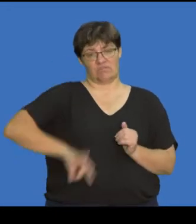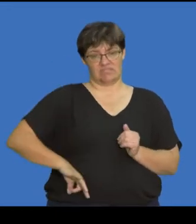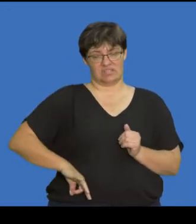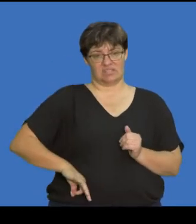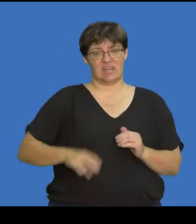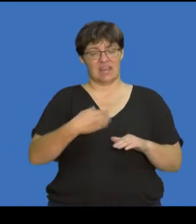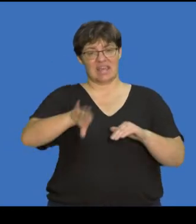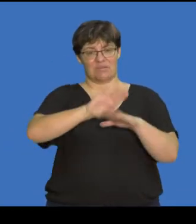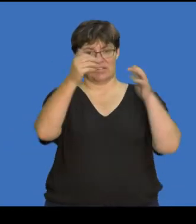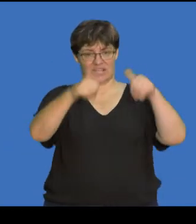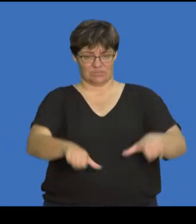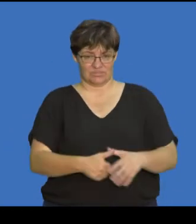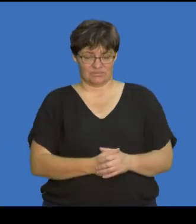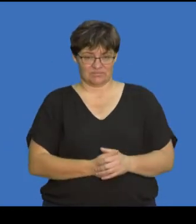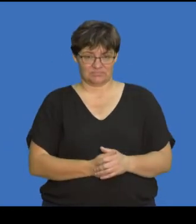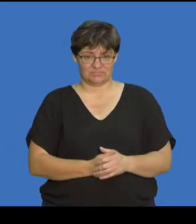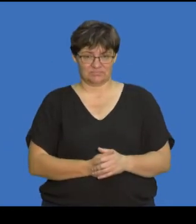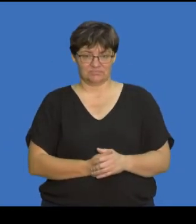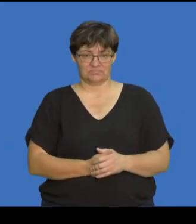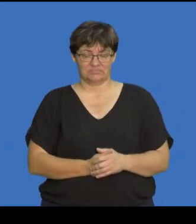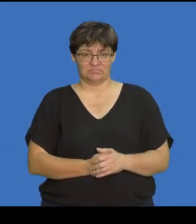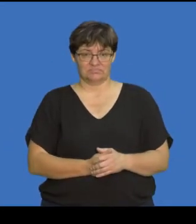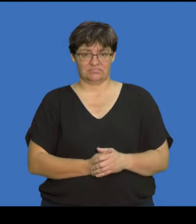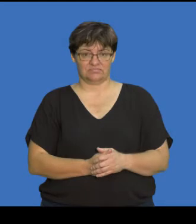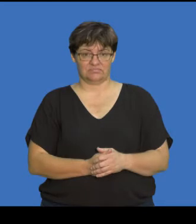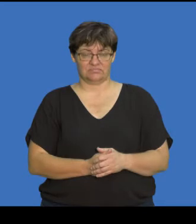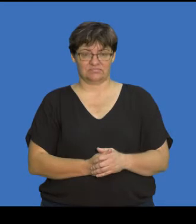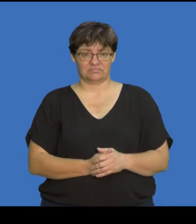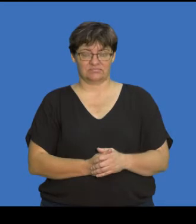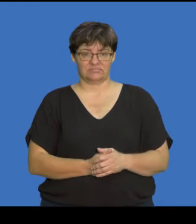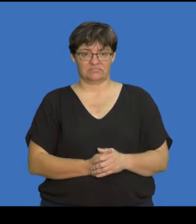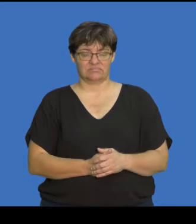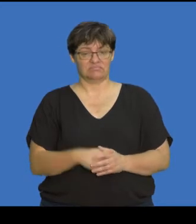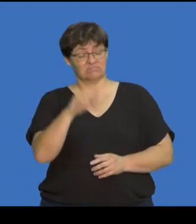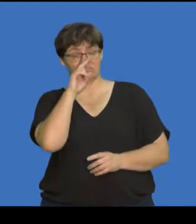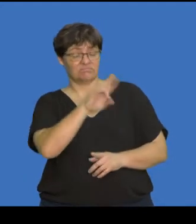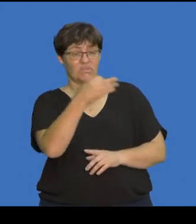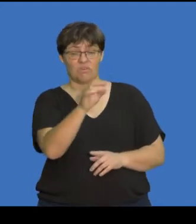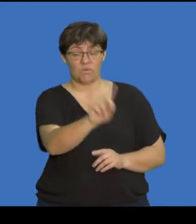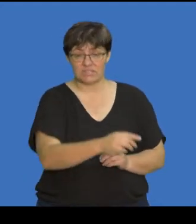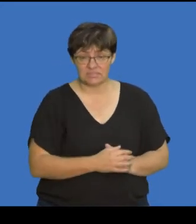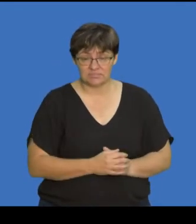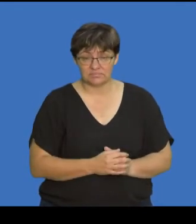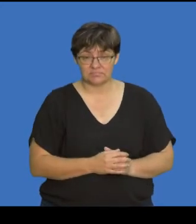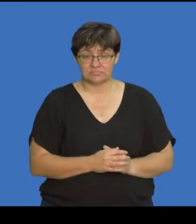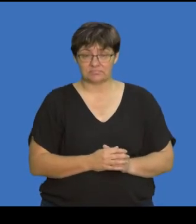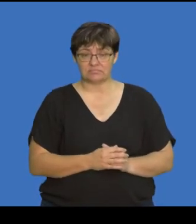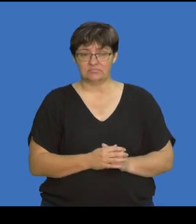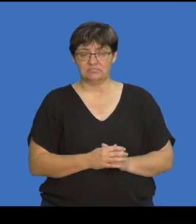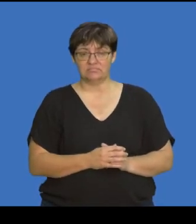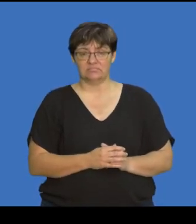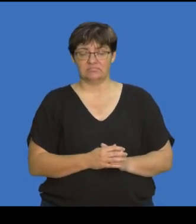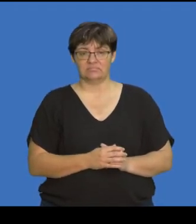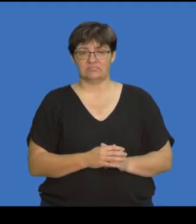capital account. Okay, now, we're looking for, what are we looking for? We're looking for the